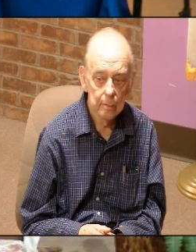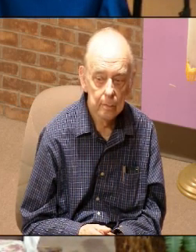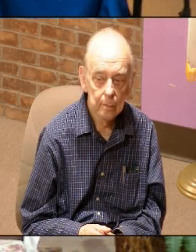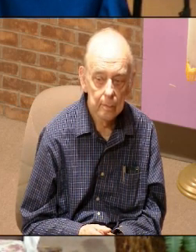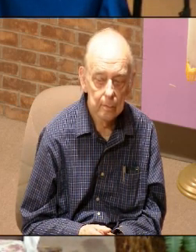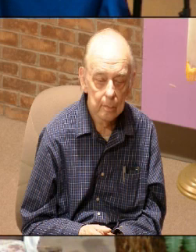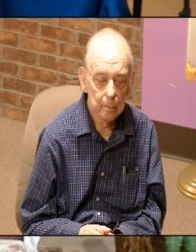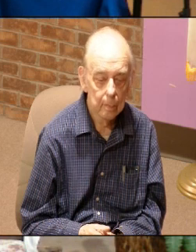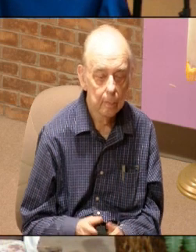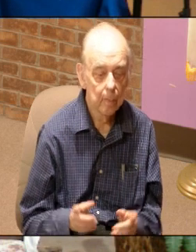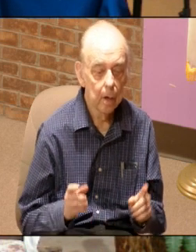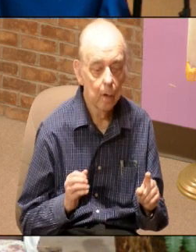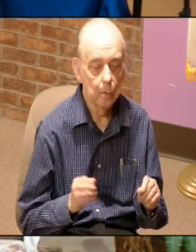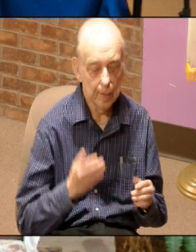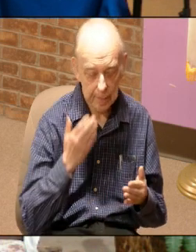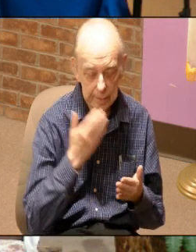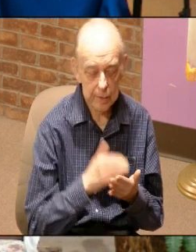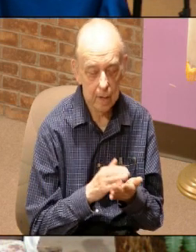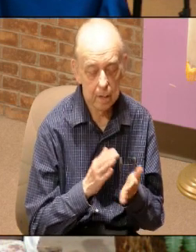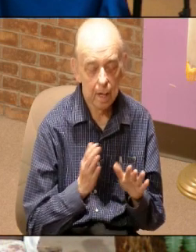And when he does,